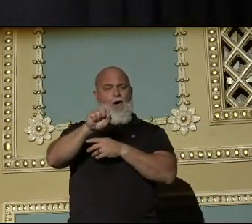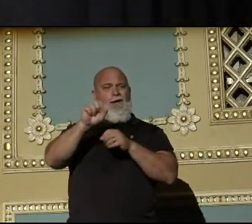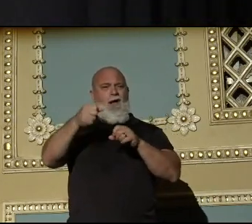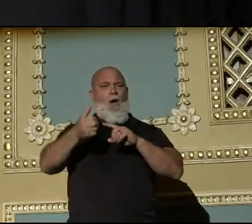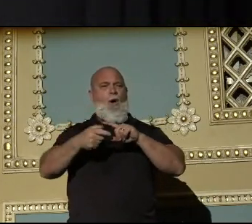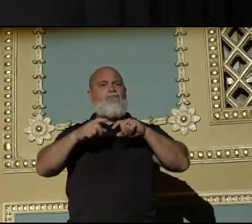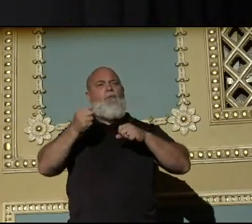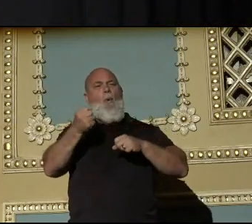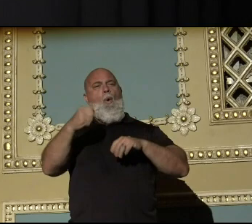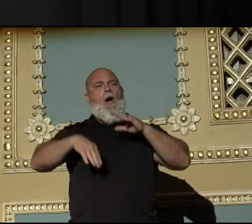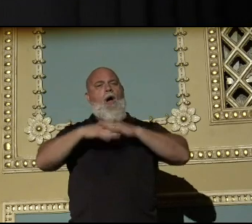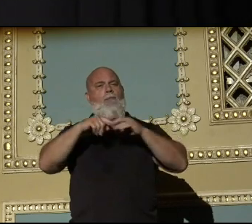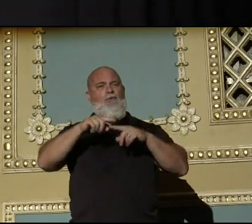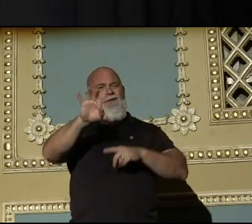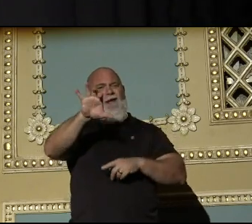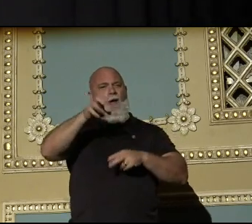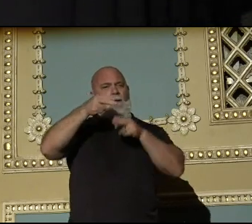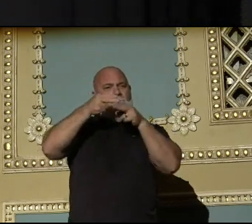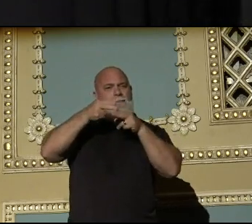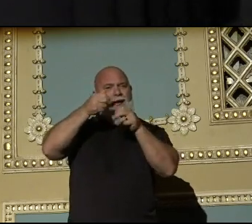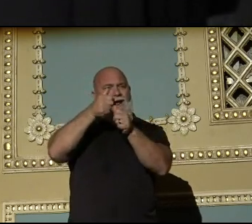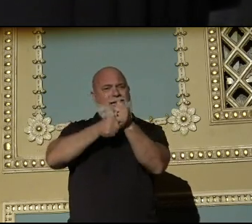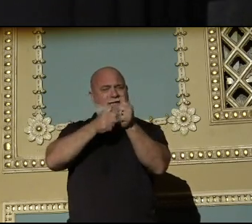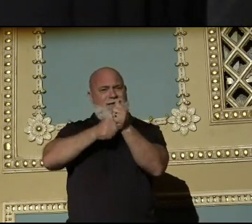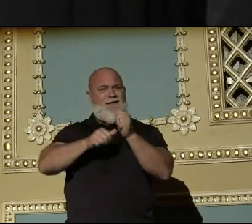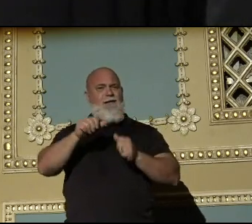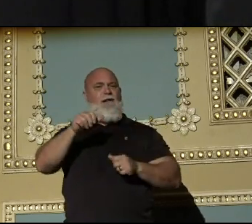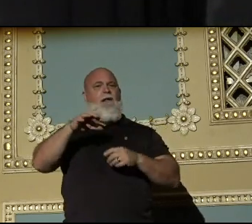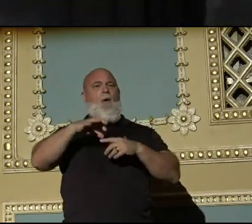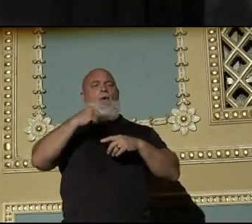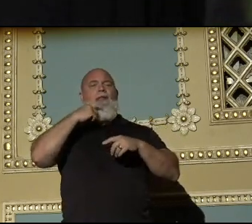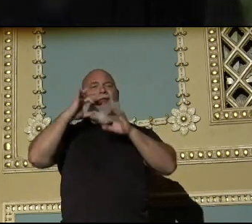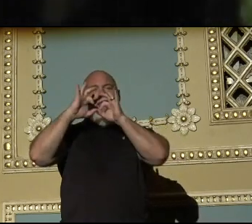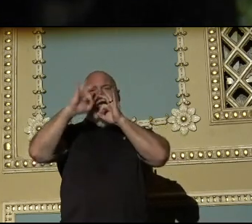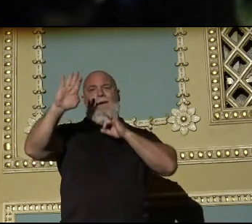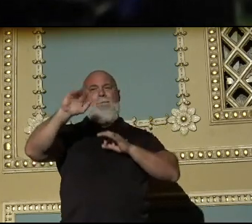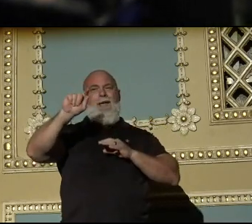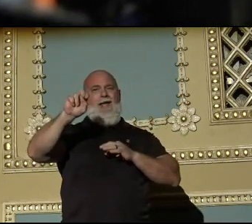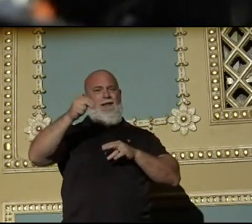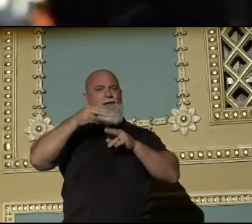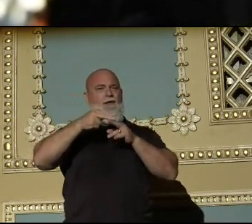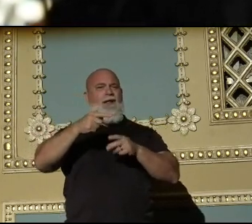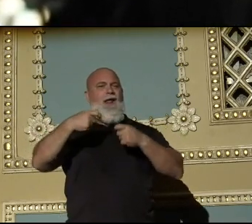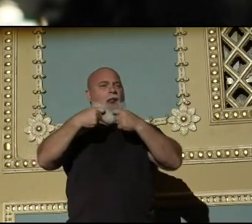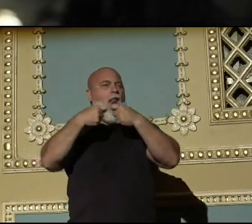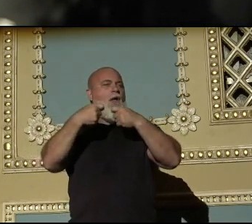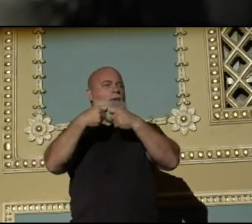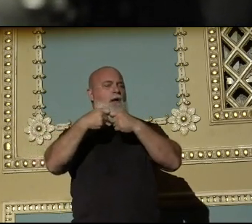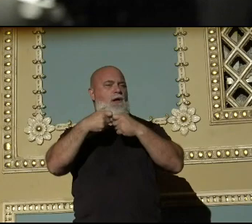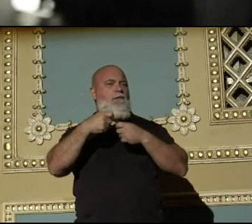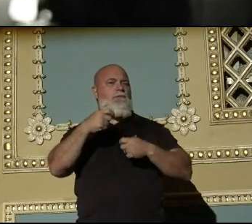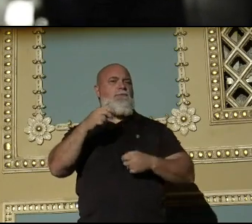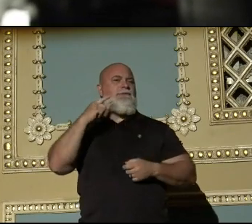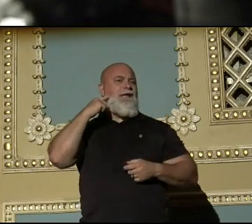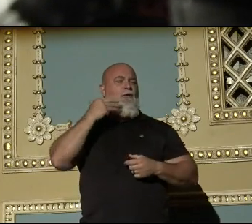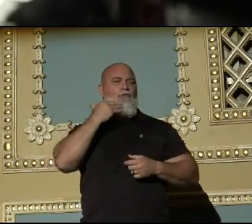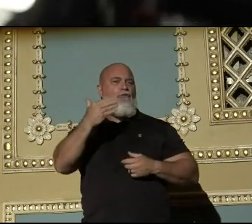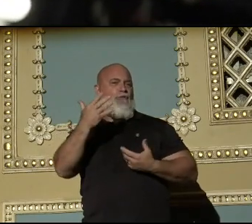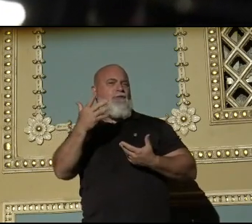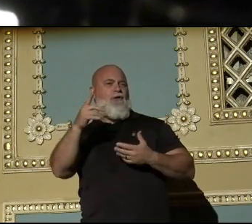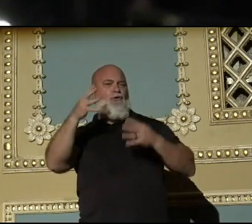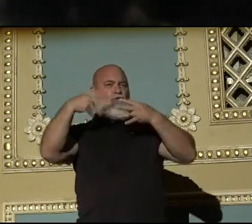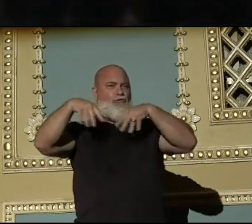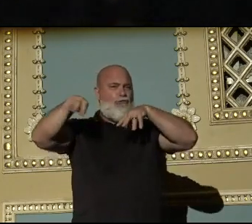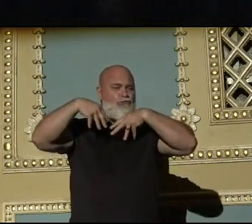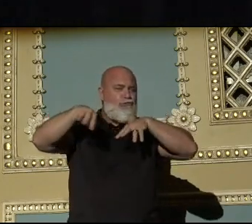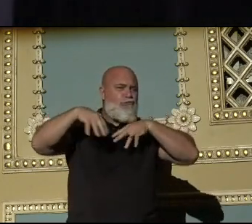900 pounds each. The battens hold the lights, or what we call electrics, soft goods, which are curtains, set